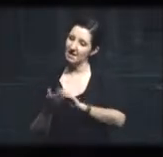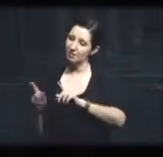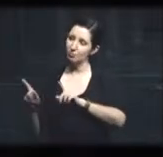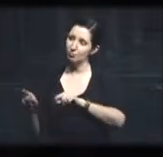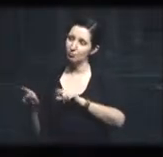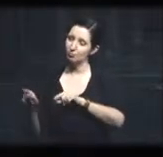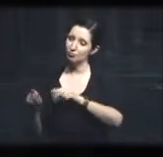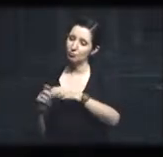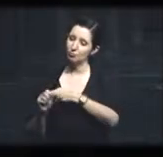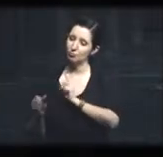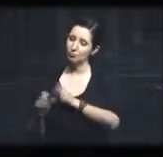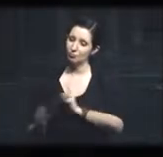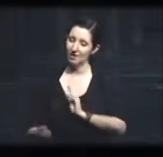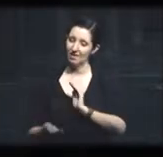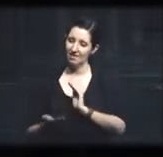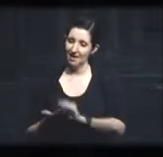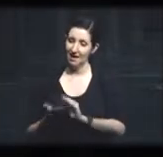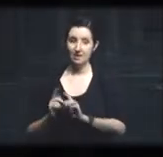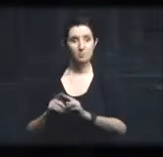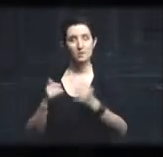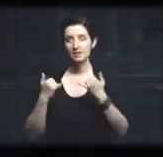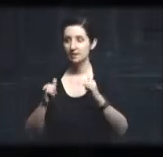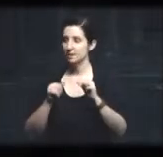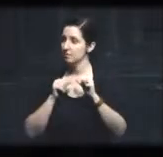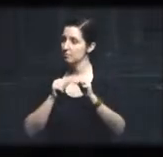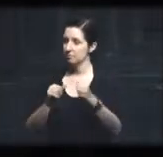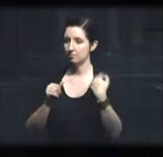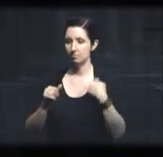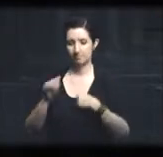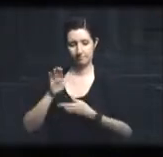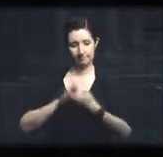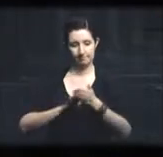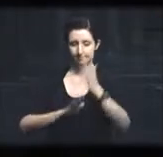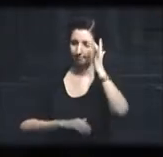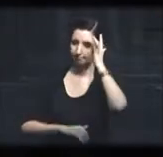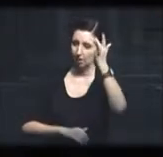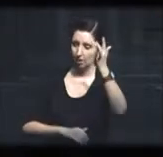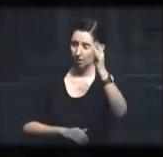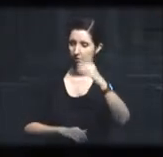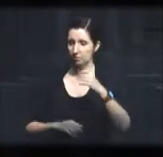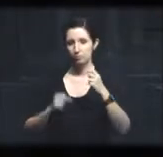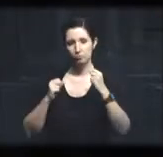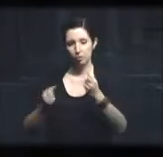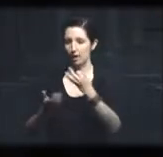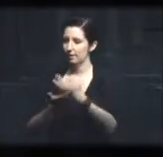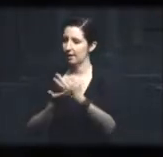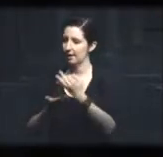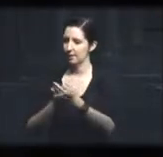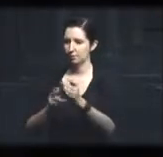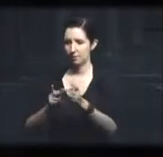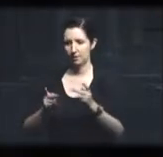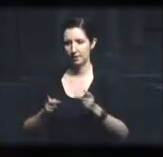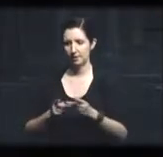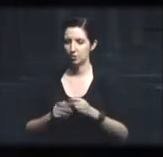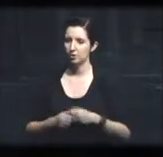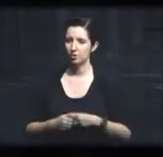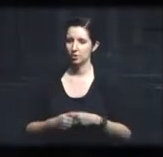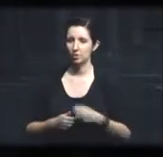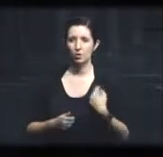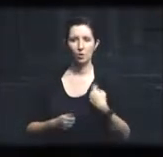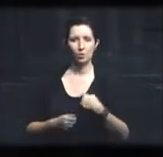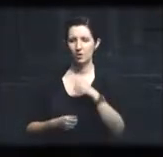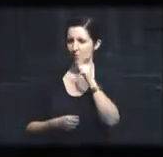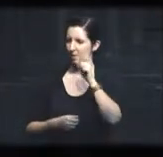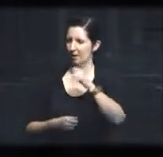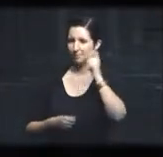operated smart, we're in a strong financial position. We have not, and nor will we have any need to, ever